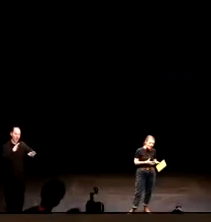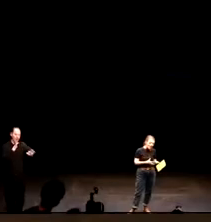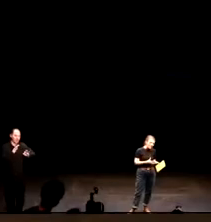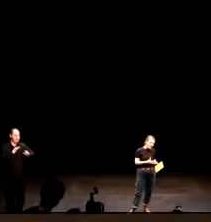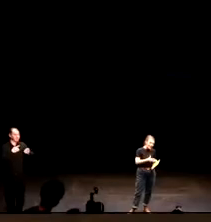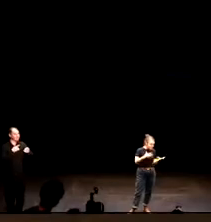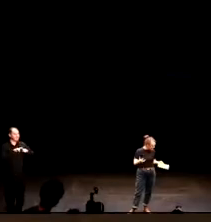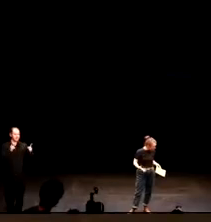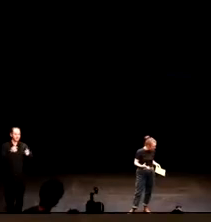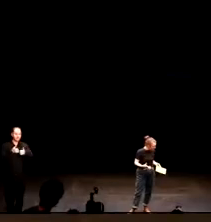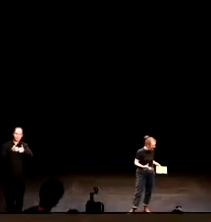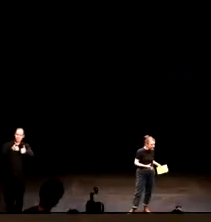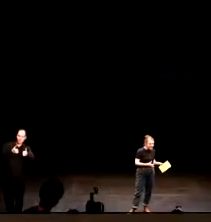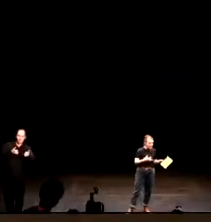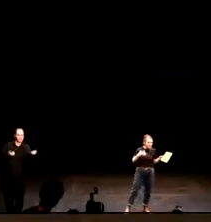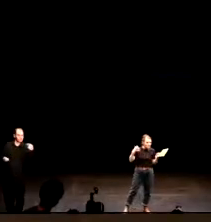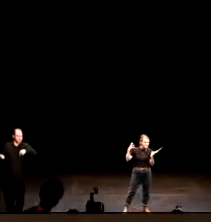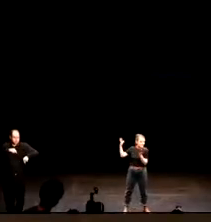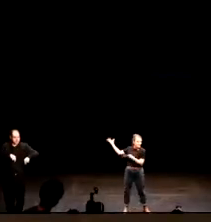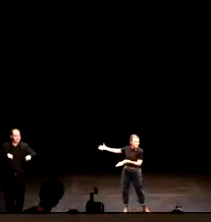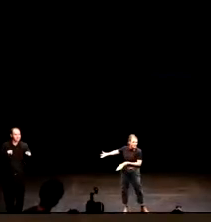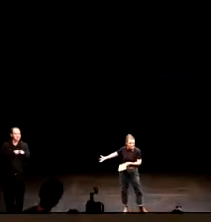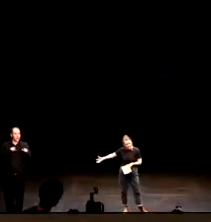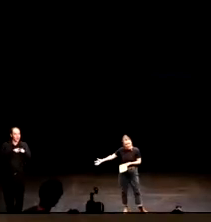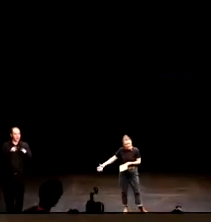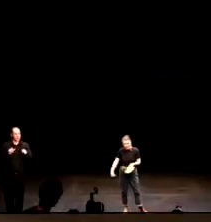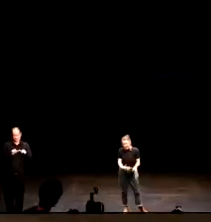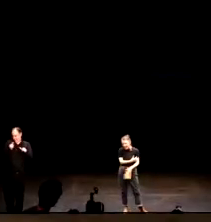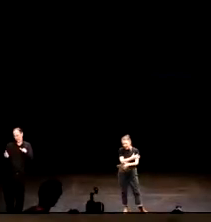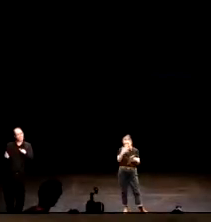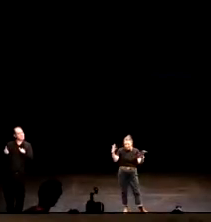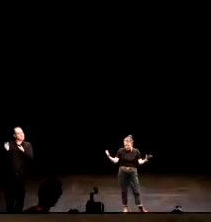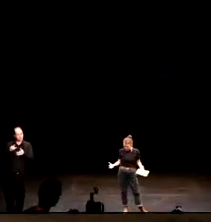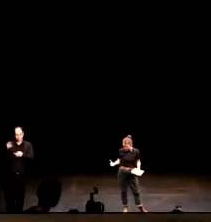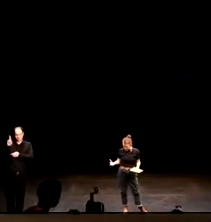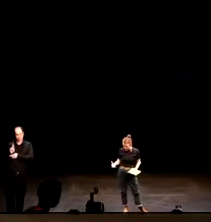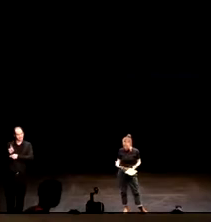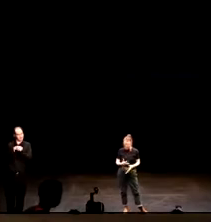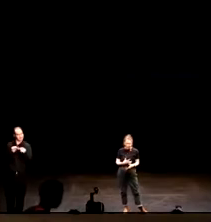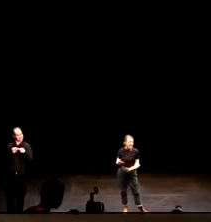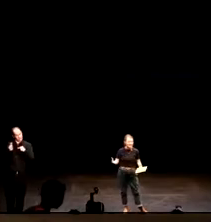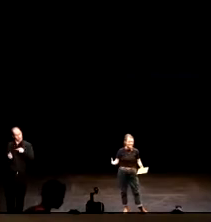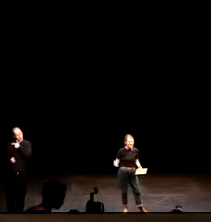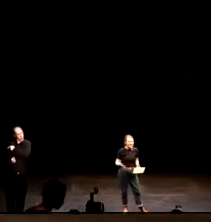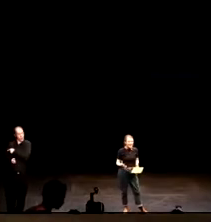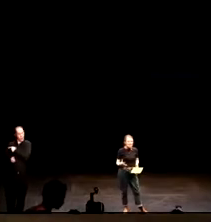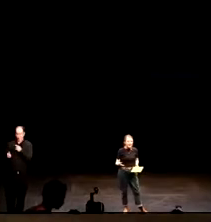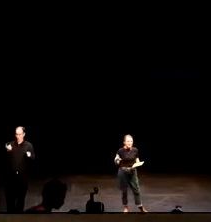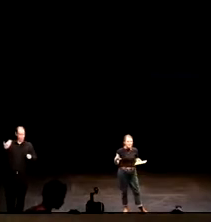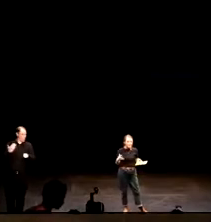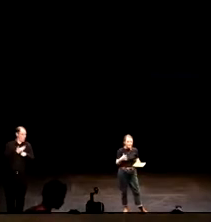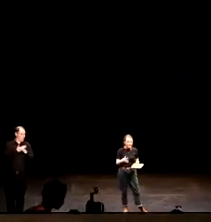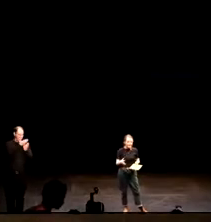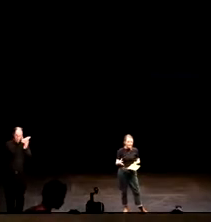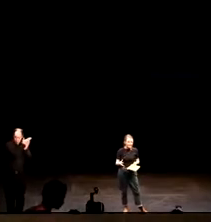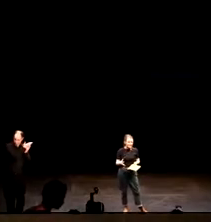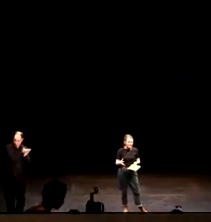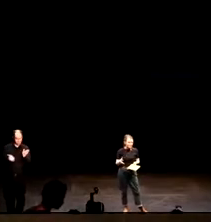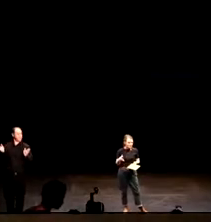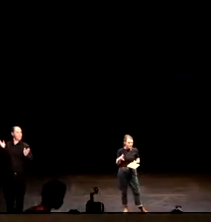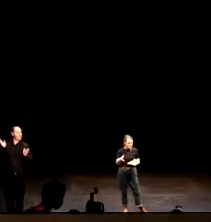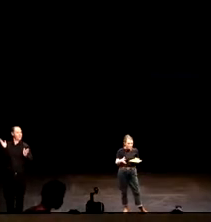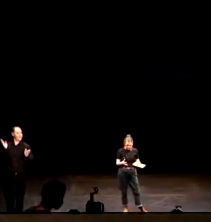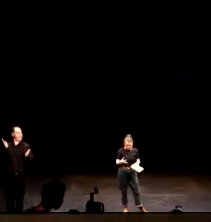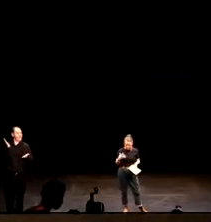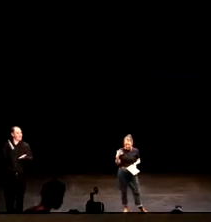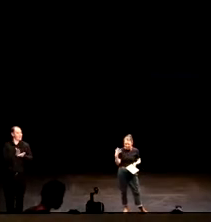companies, our commission slate, our work next door with the Conservatoire, and a whole host of other things. It's vast. And one of the really exciting things we've